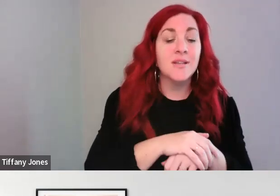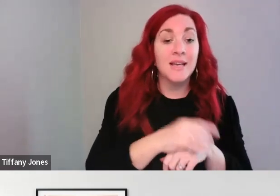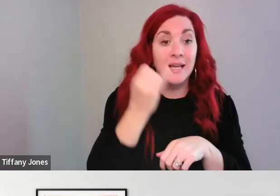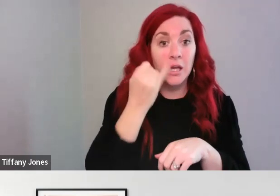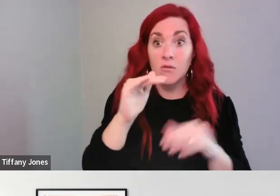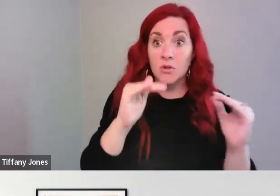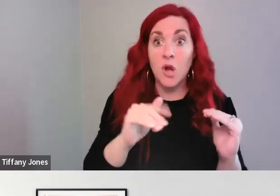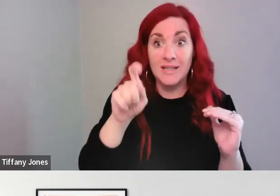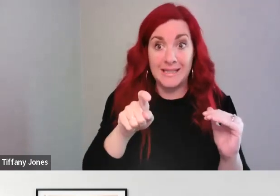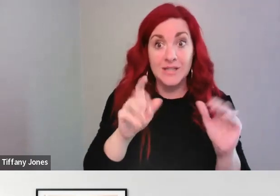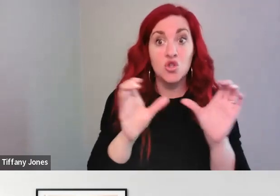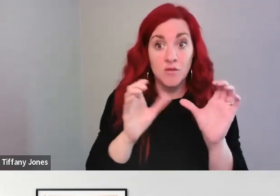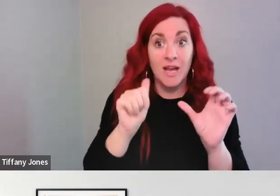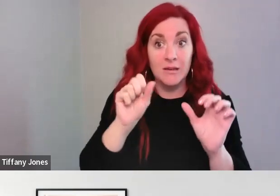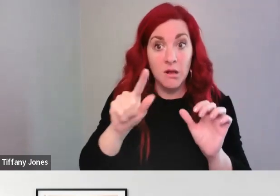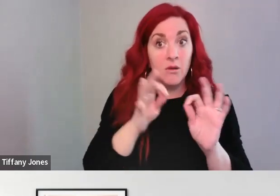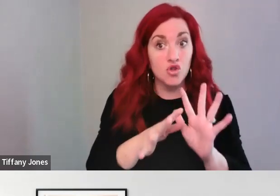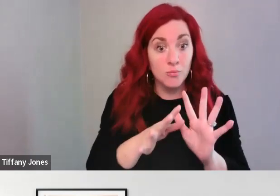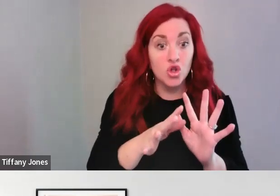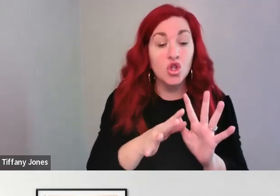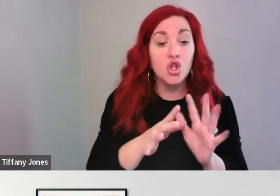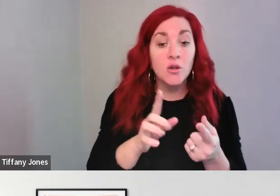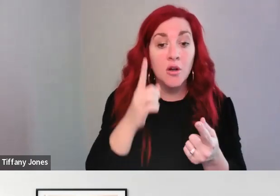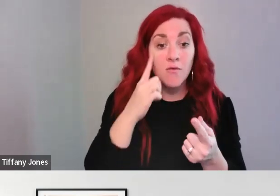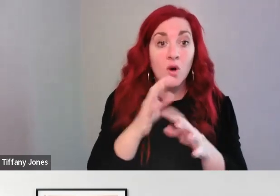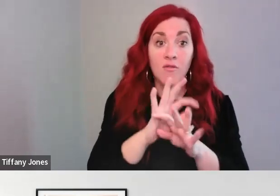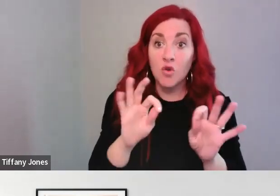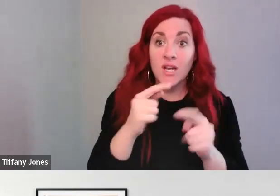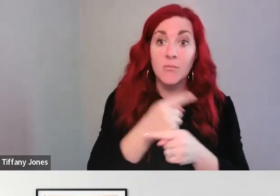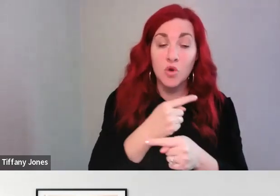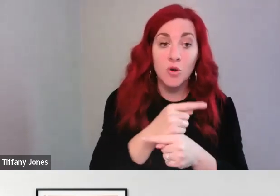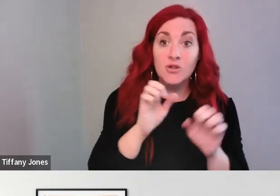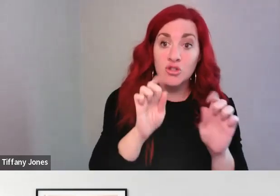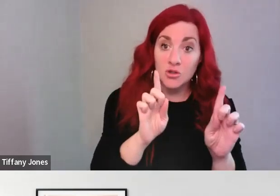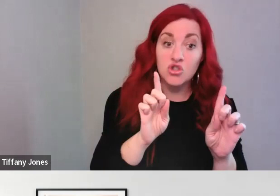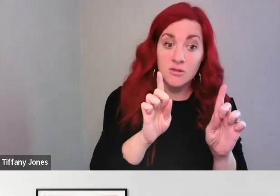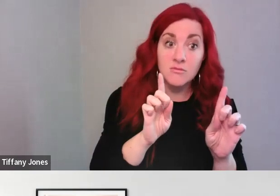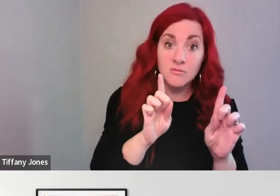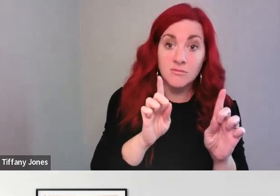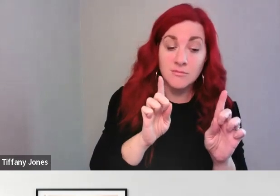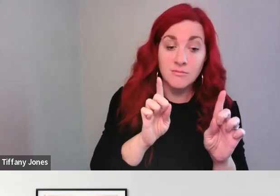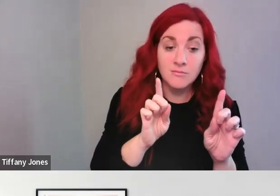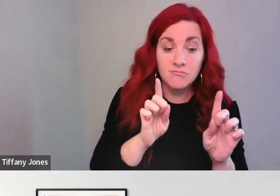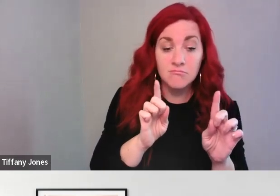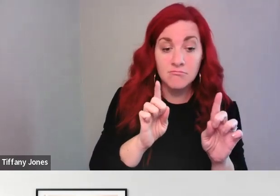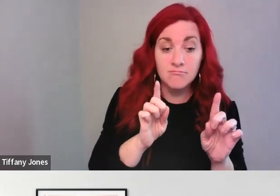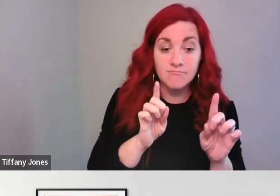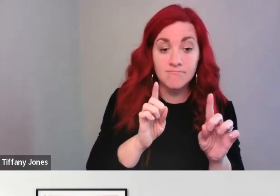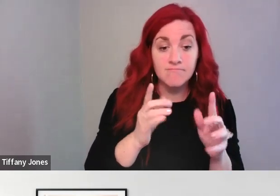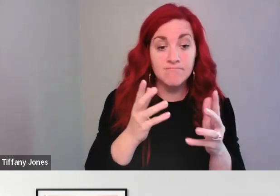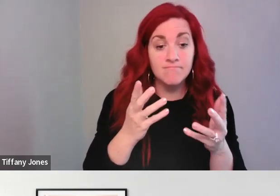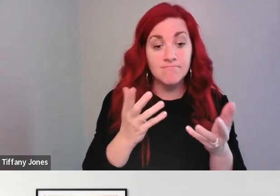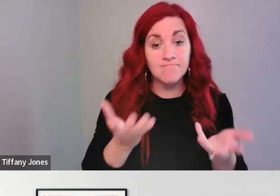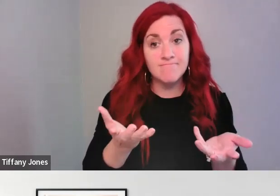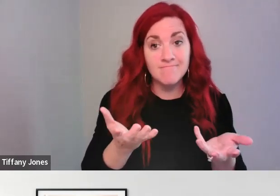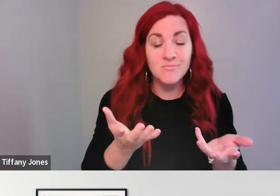ASL interpreter to receive a free and appropriate public education, then that's